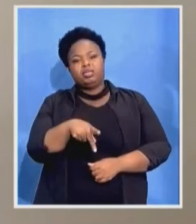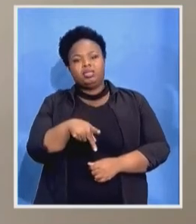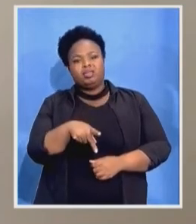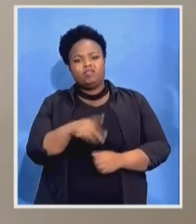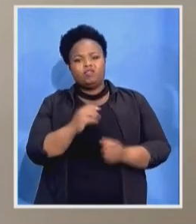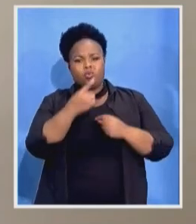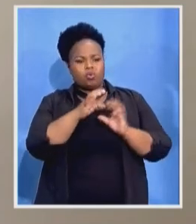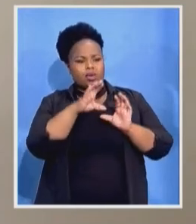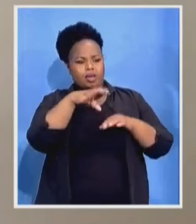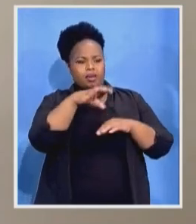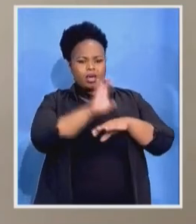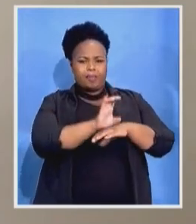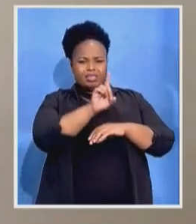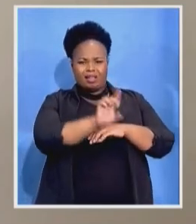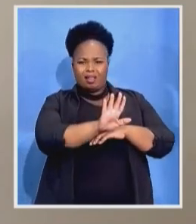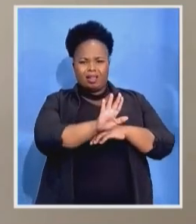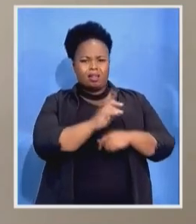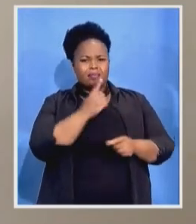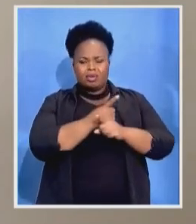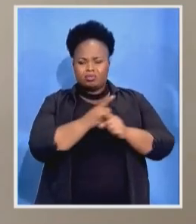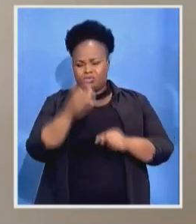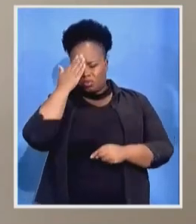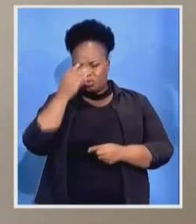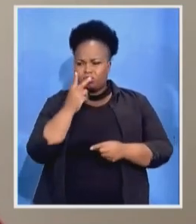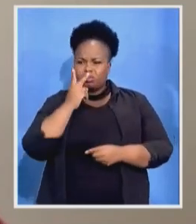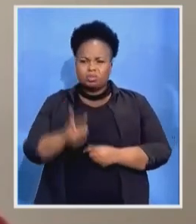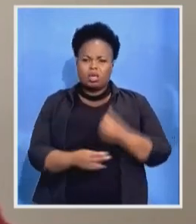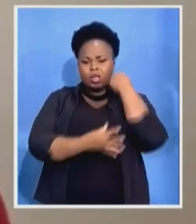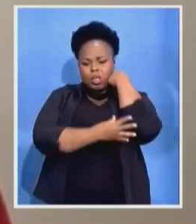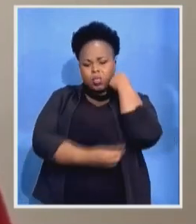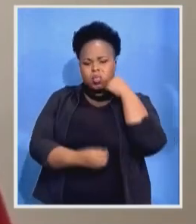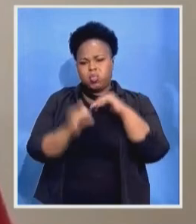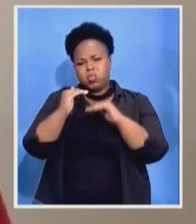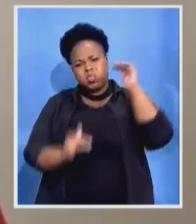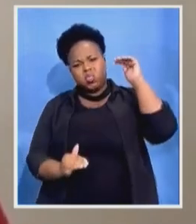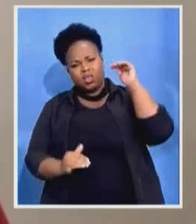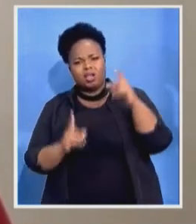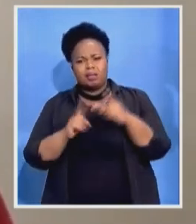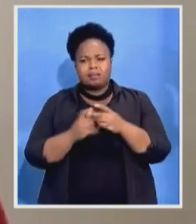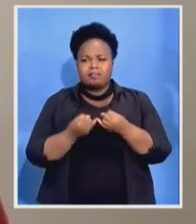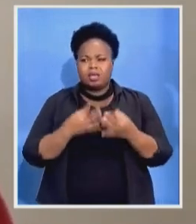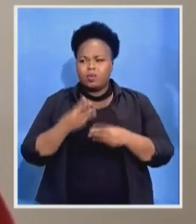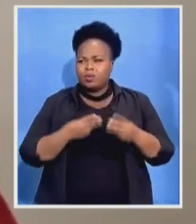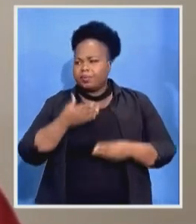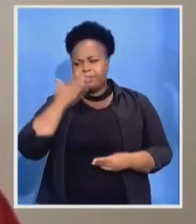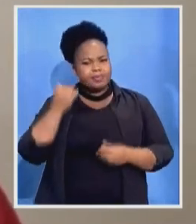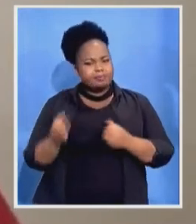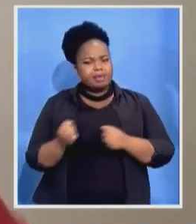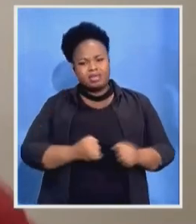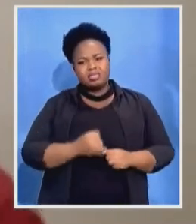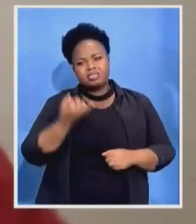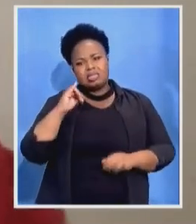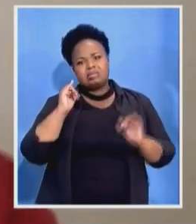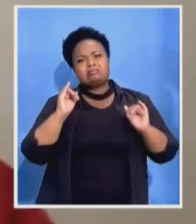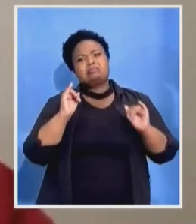of poverty, inequality, and unemployment remain entrenched. We say this, by the way, as the SACP, because